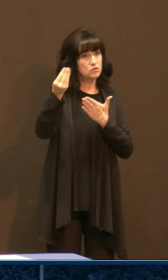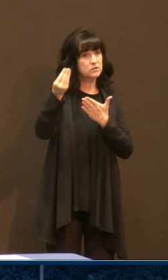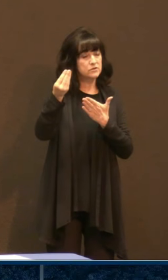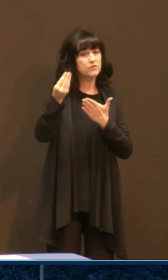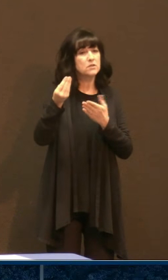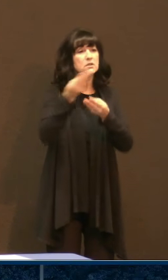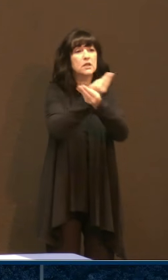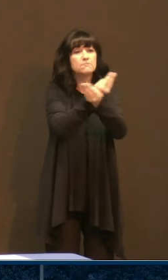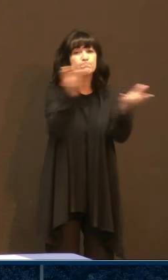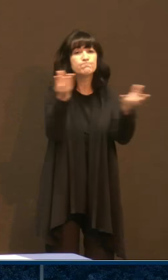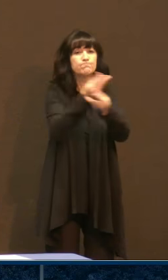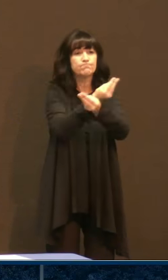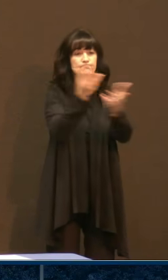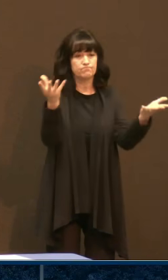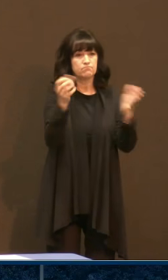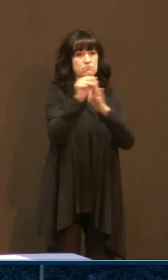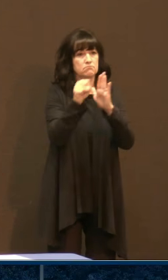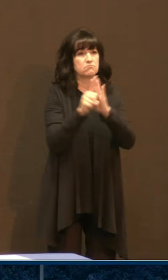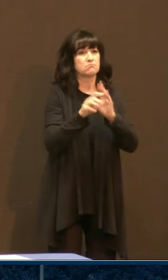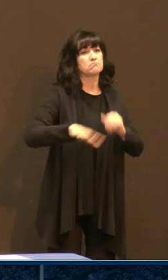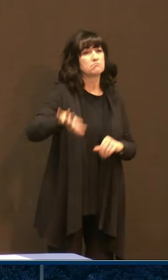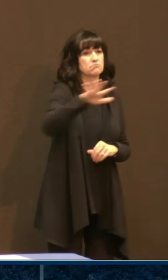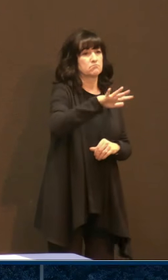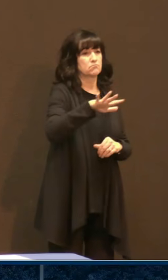fairly across the state as needed.